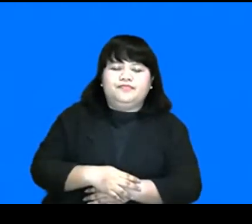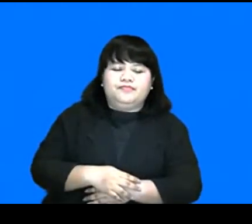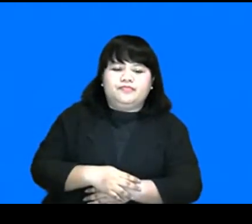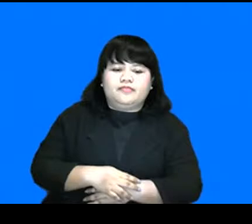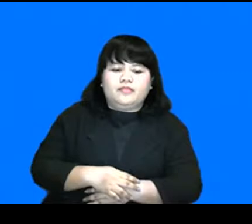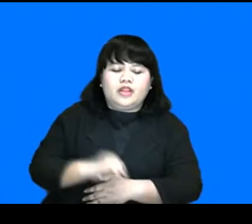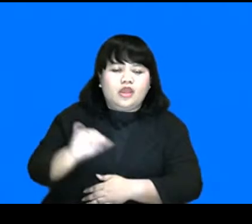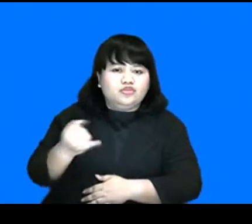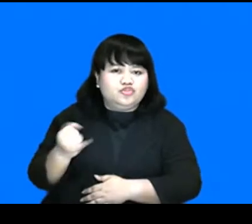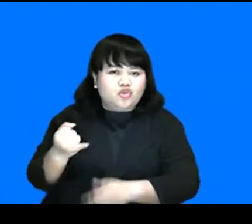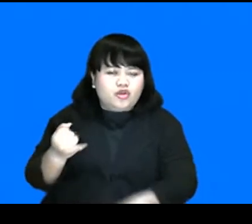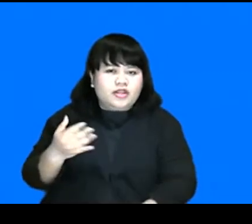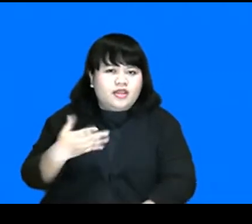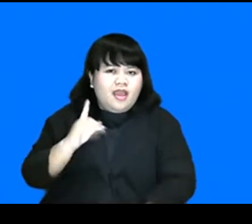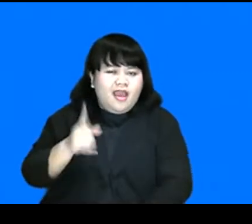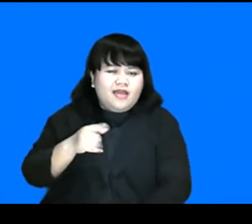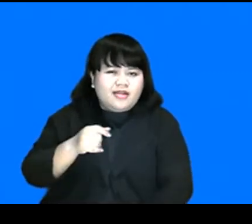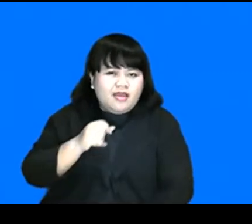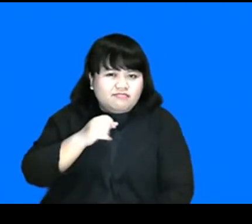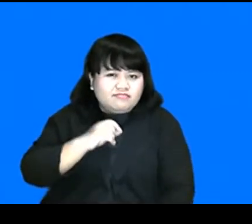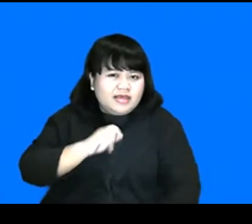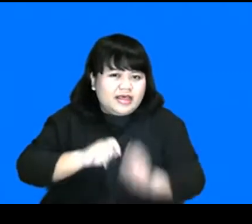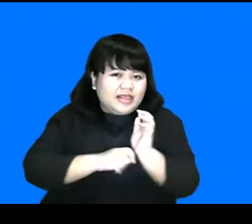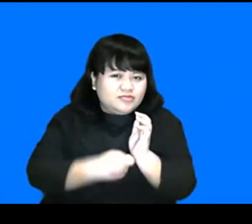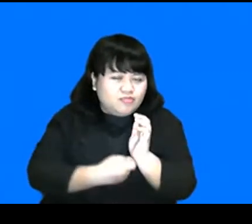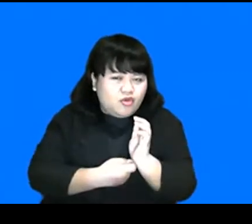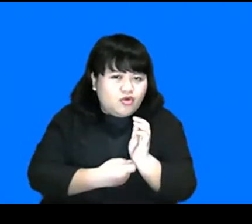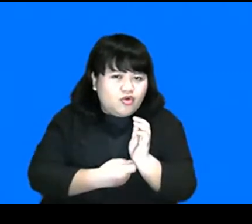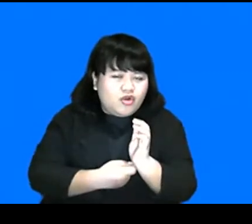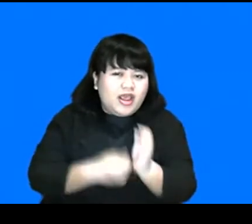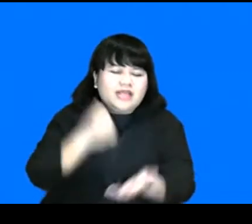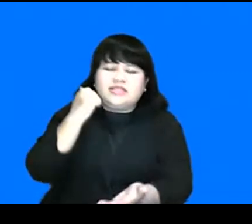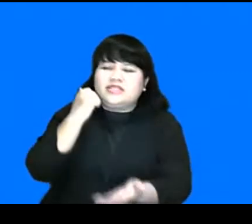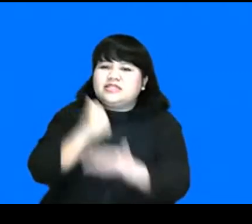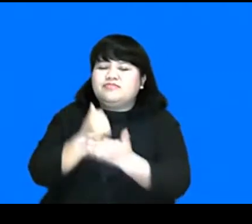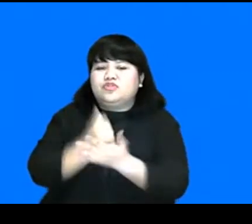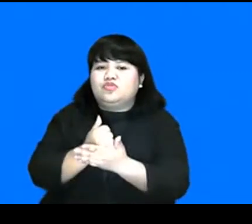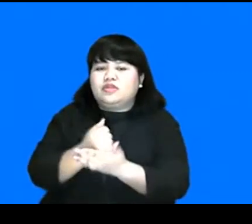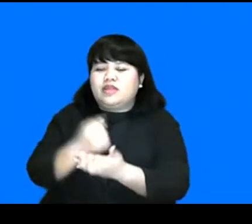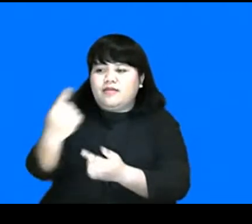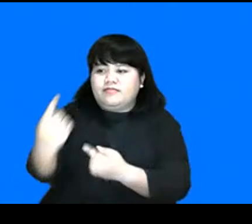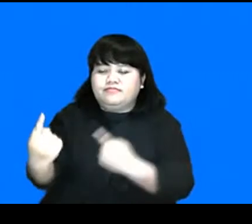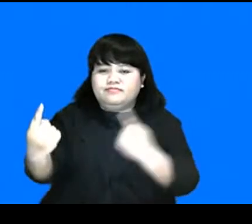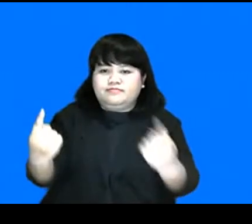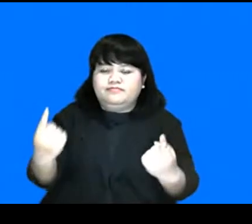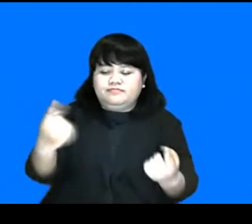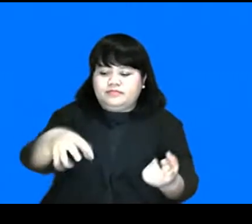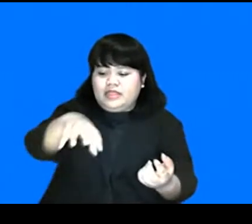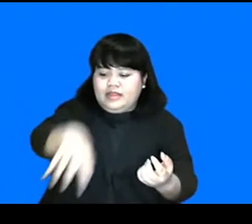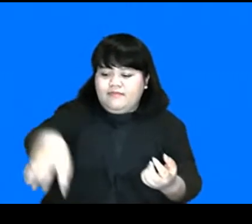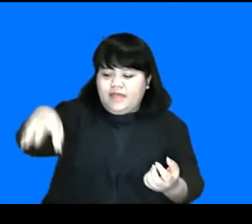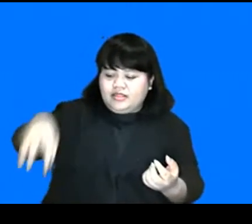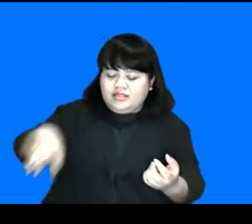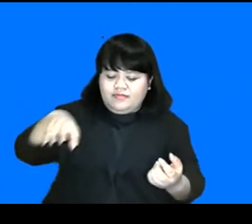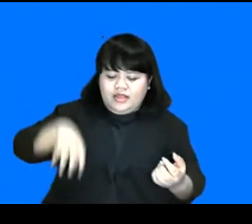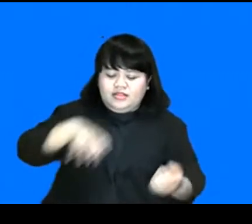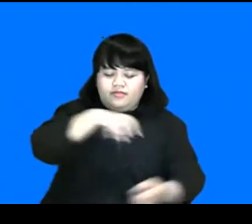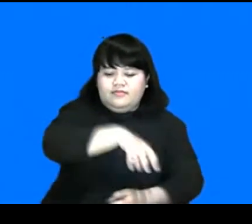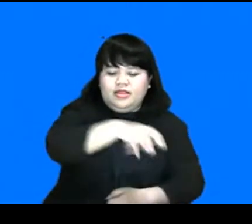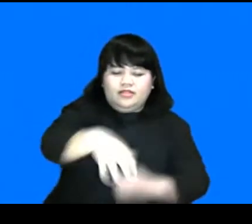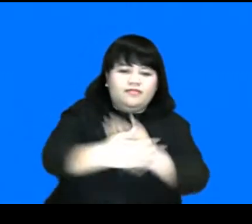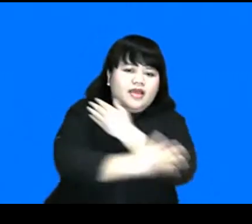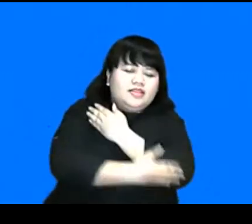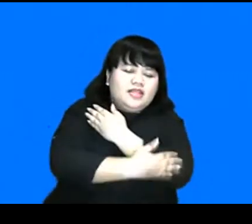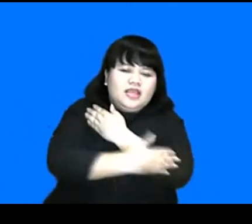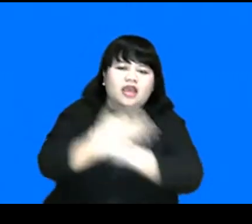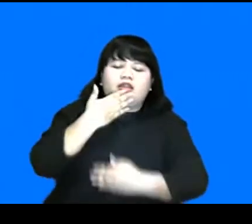So, actually, each country has the responsibility to monitor everything, right? And when you impose